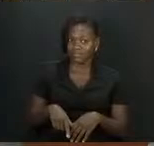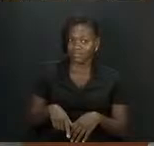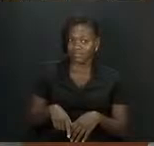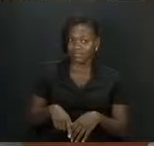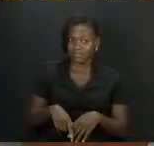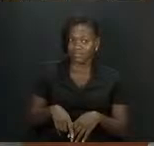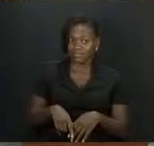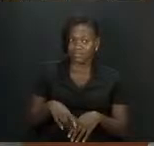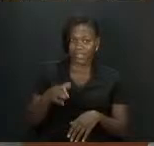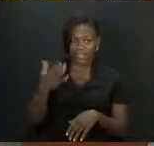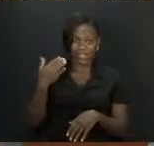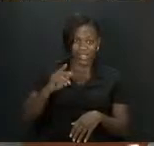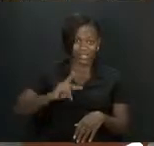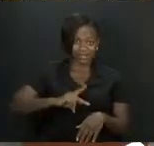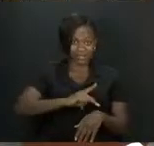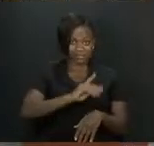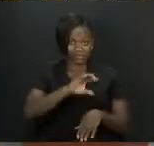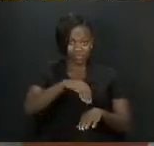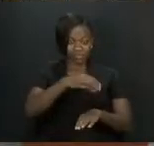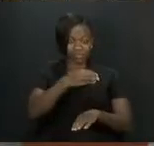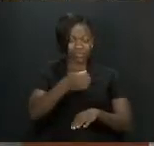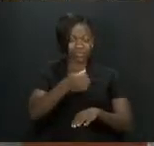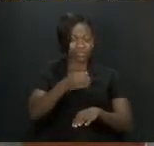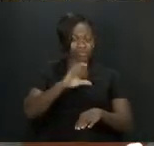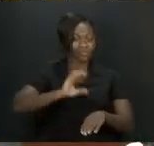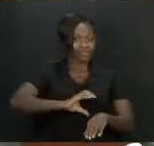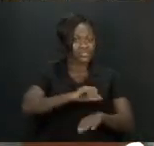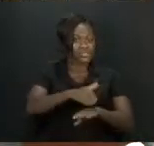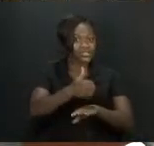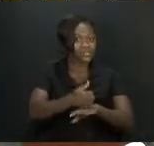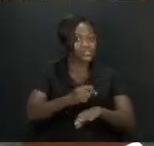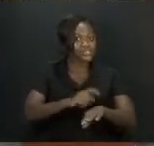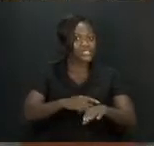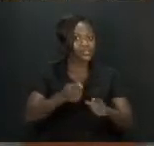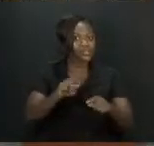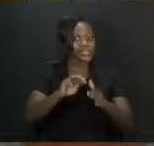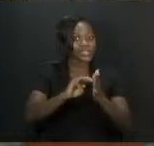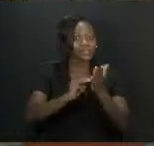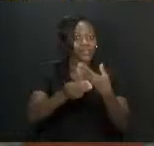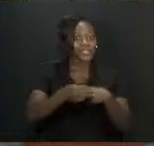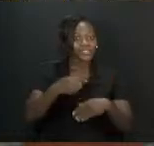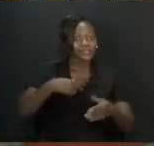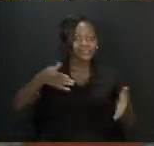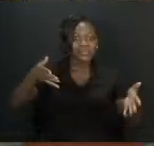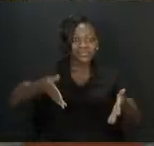Last Parliament, you constitute your committees in March. I was here.